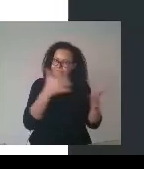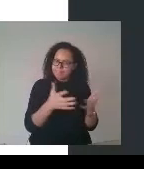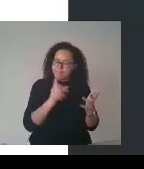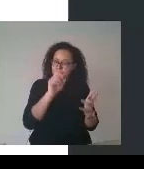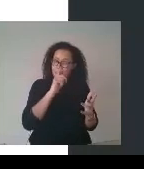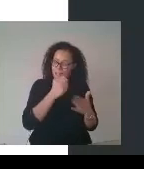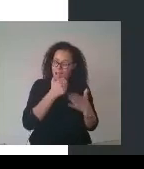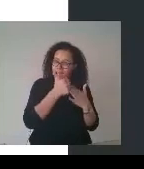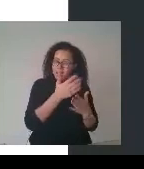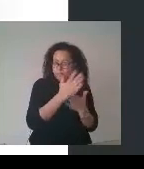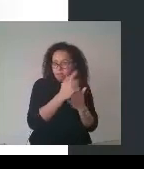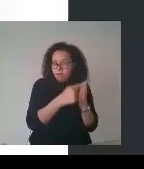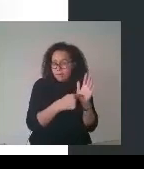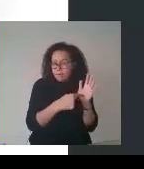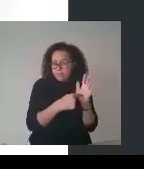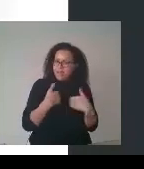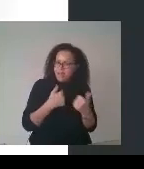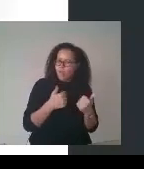important. Next slide.